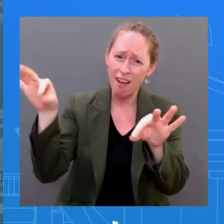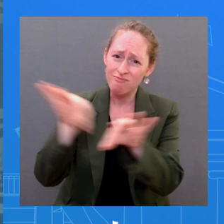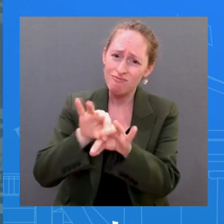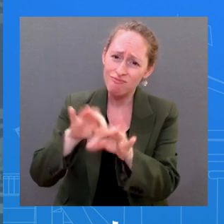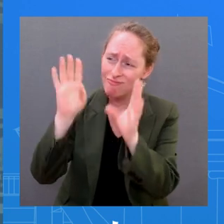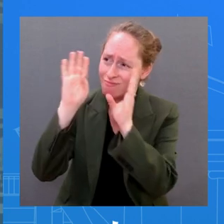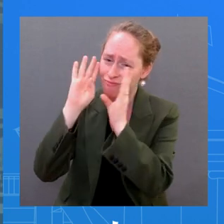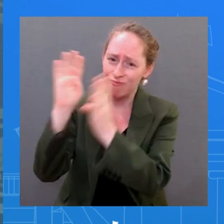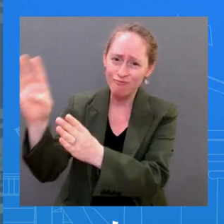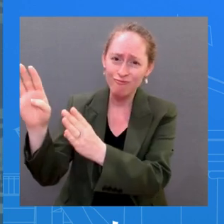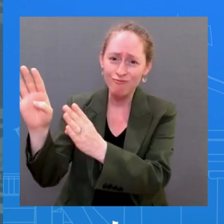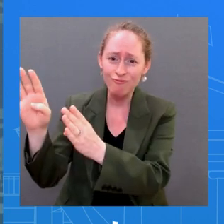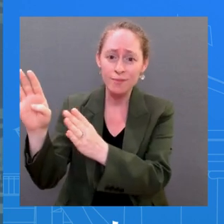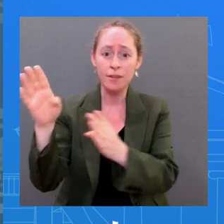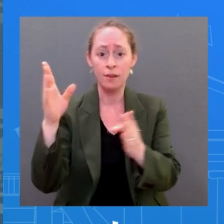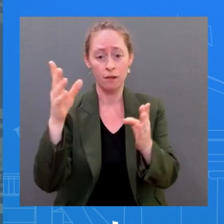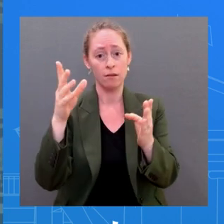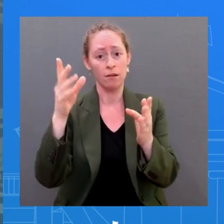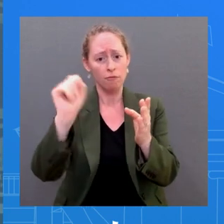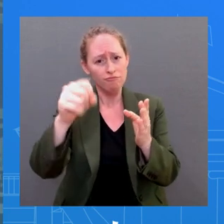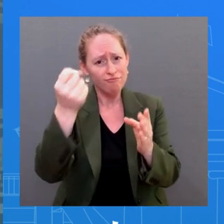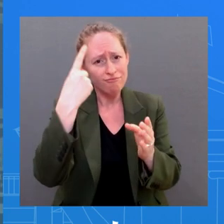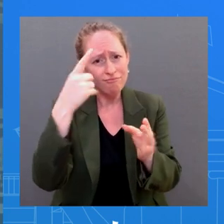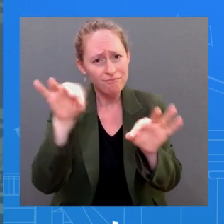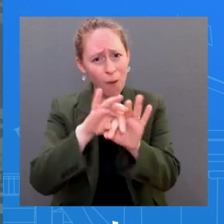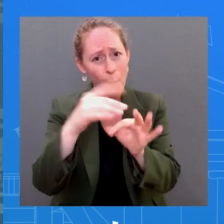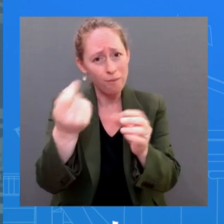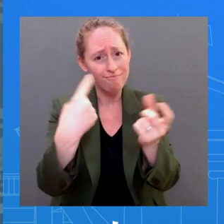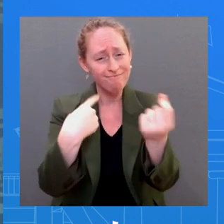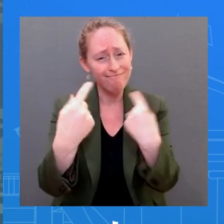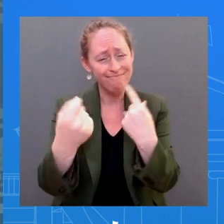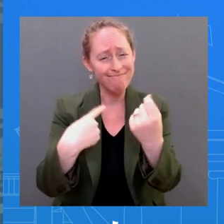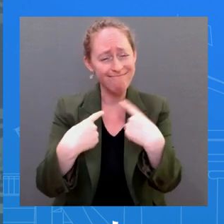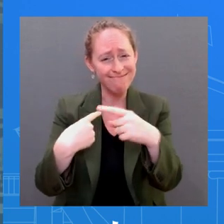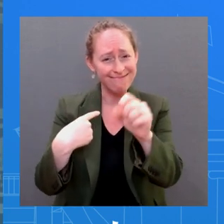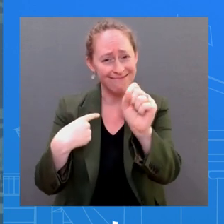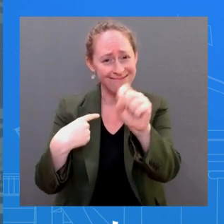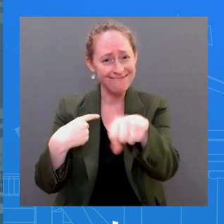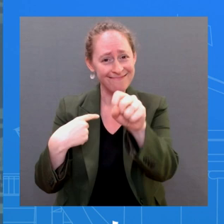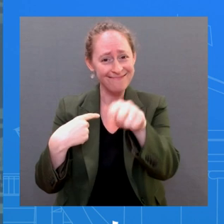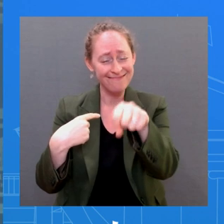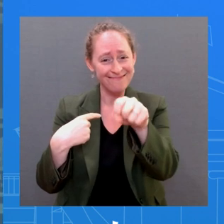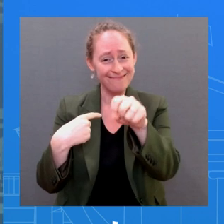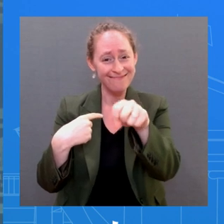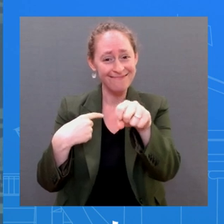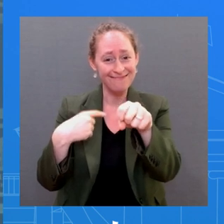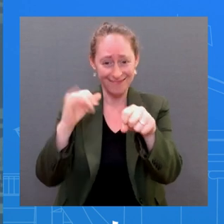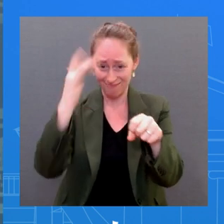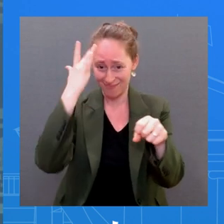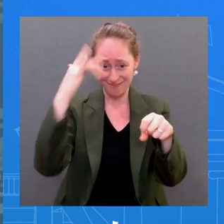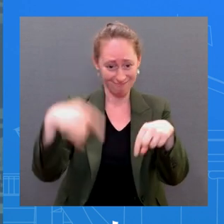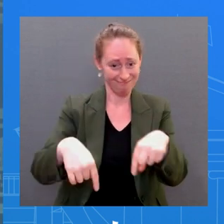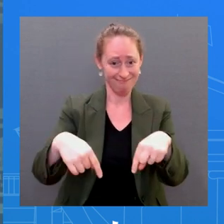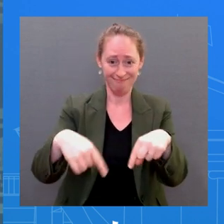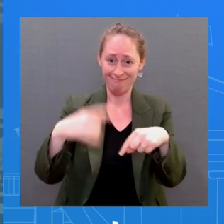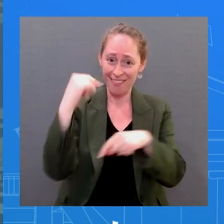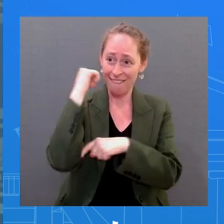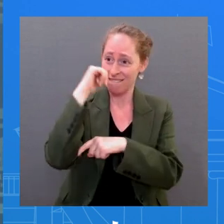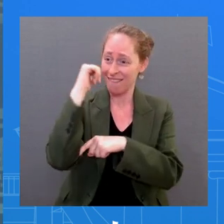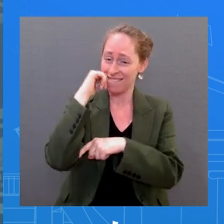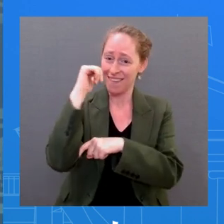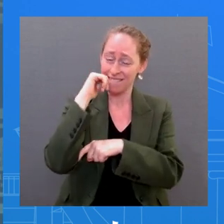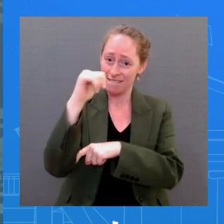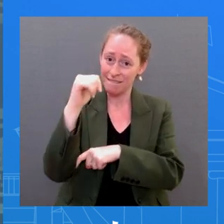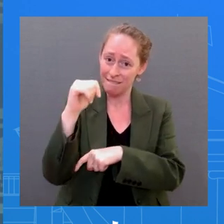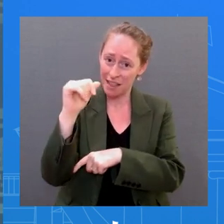us, and which is why we do it almost every day and when we can, and it's why we strive to be responsive to